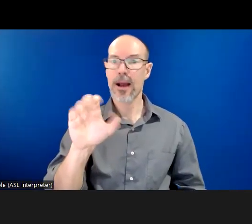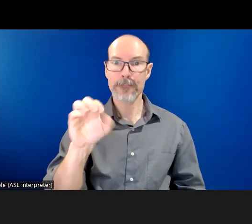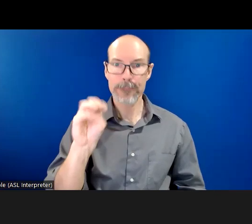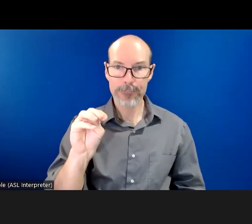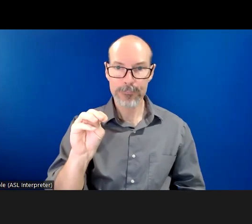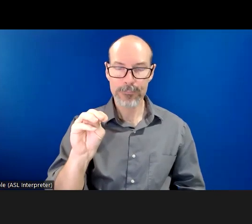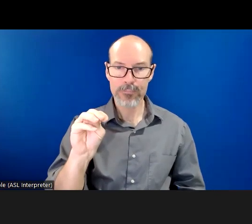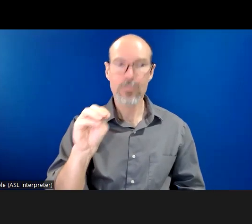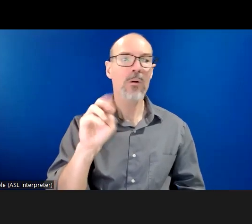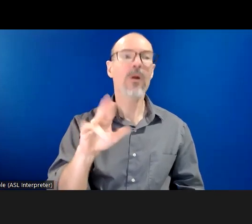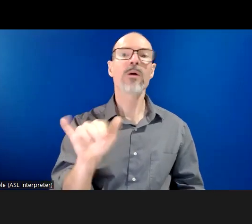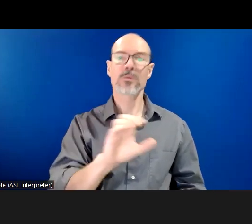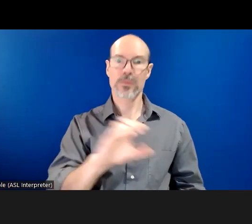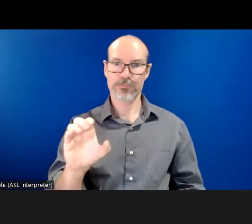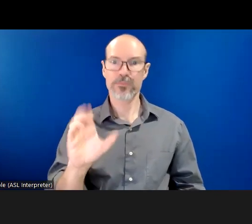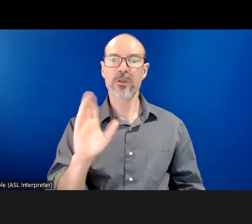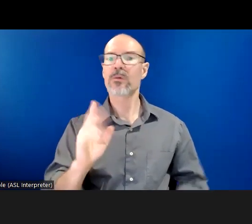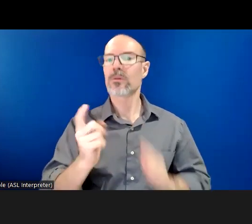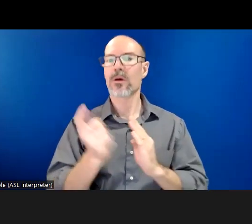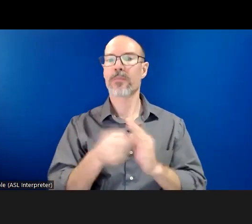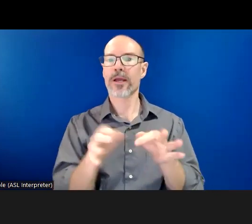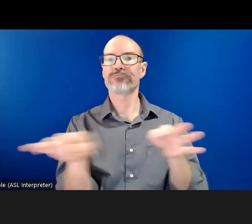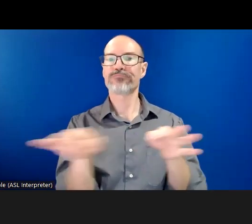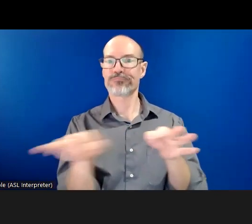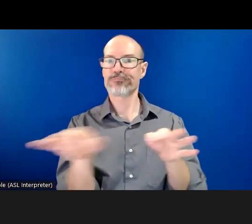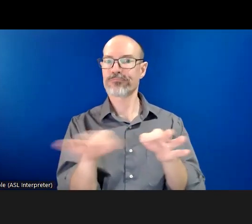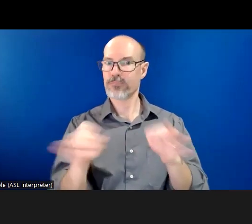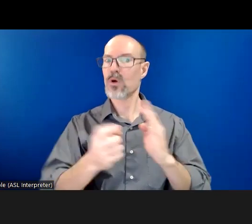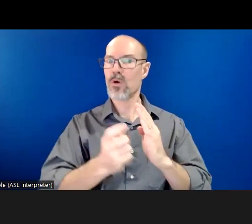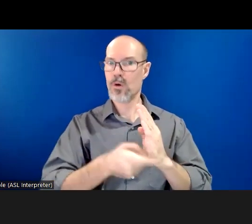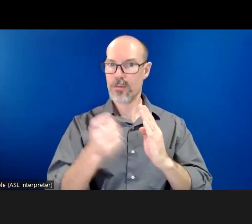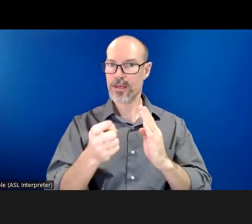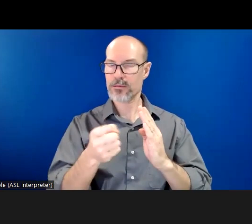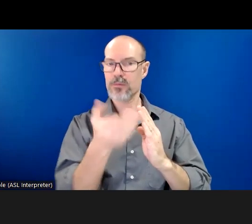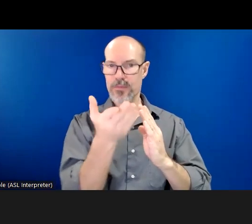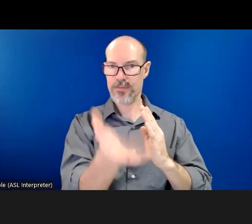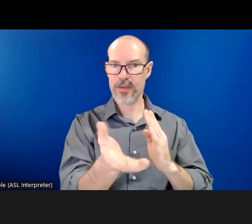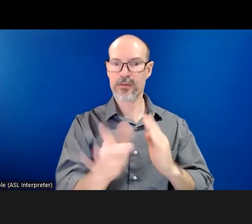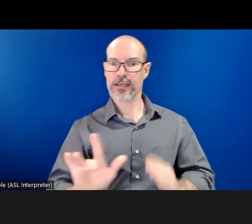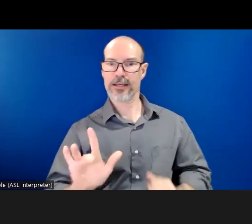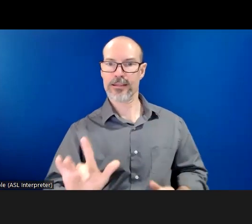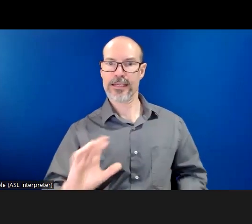Closed caption will be auto-generated, and you can turn that on by clicking on the CC icon in your Zoom control panel.